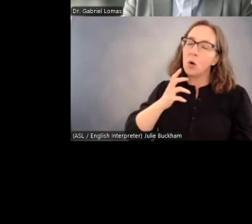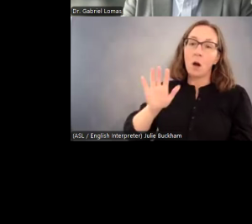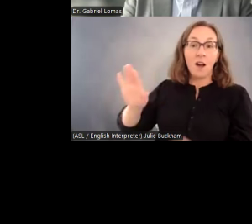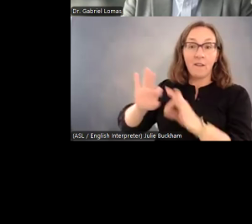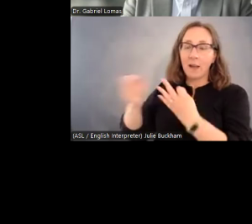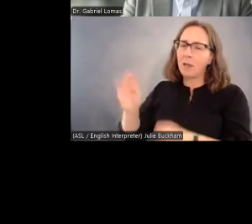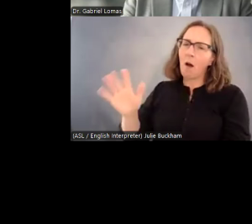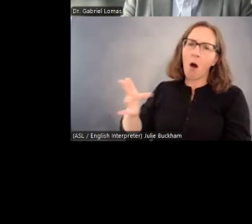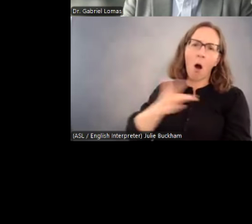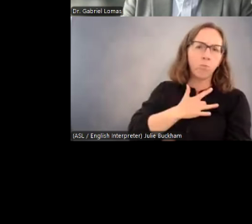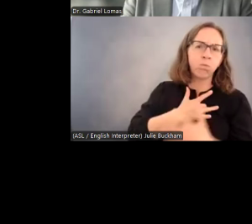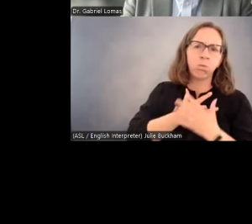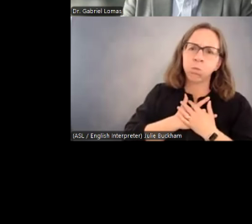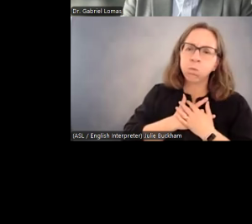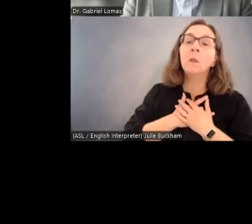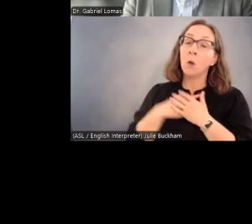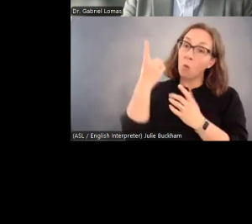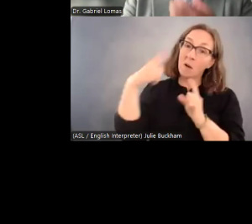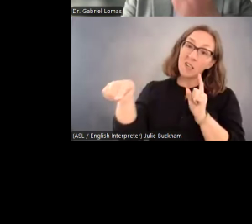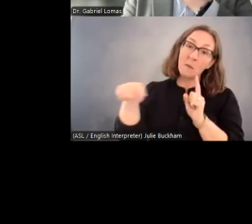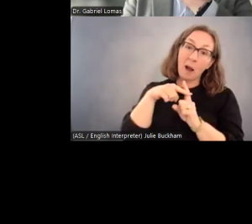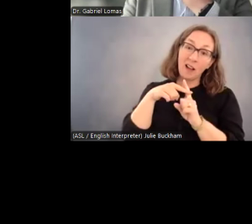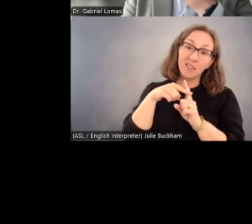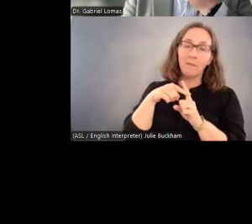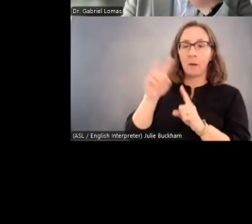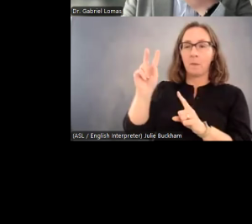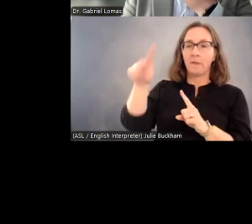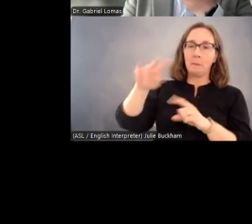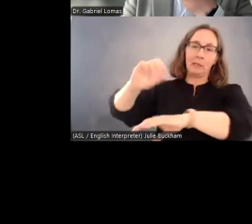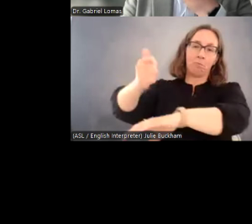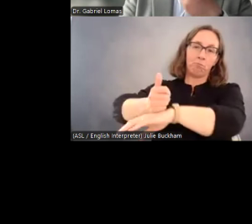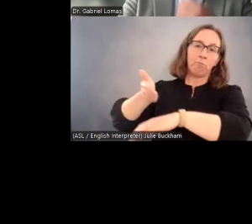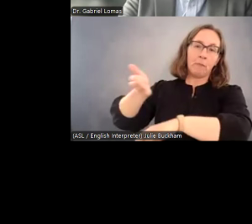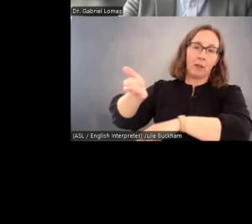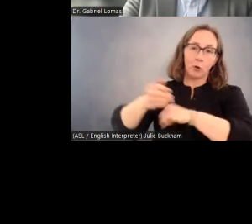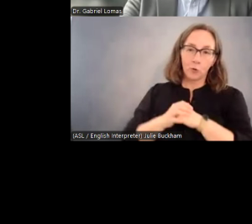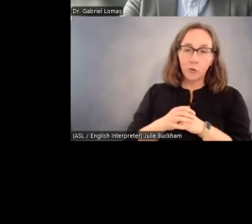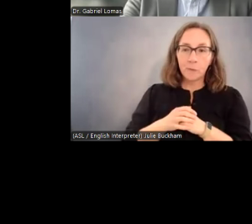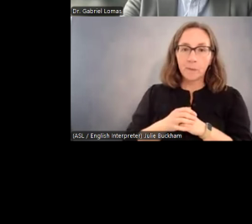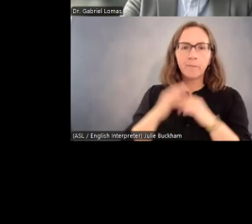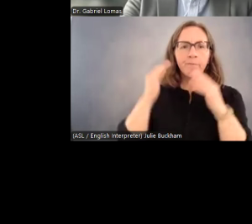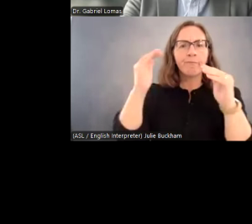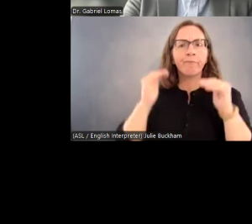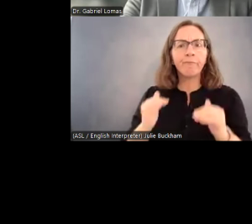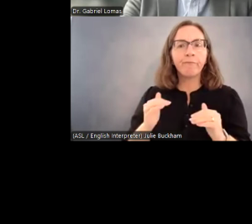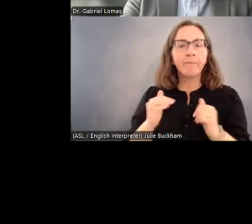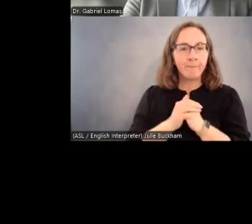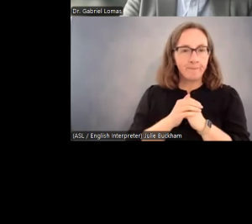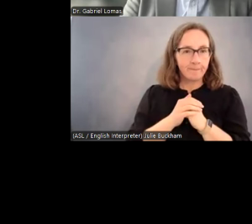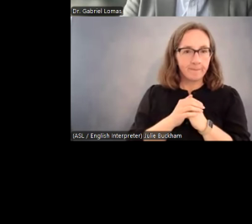family. So that was a positive that came out of having access to video phones. Next slide, please.